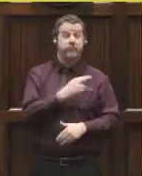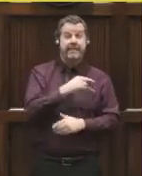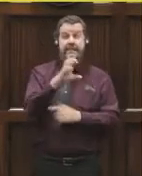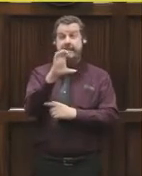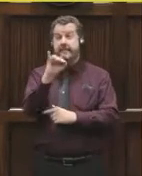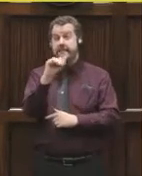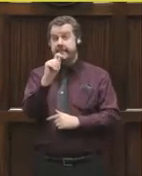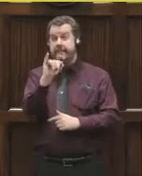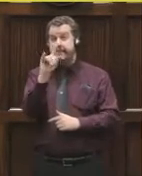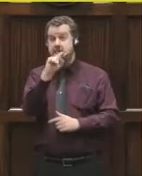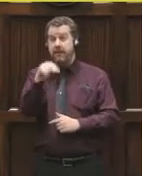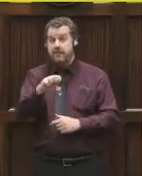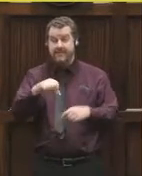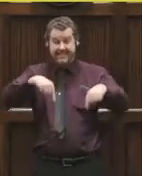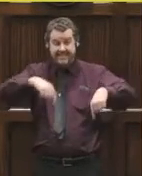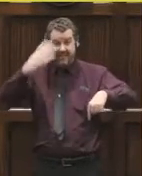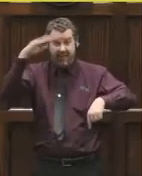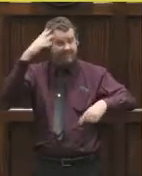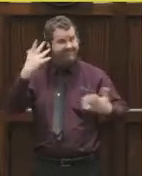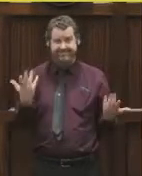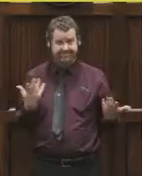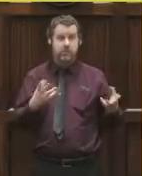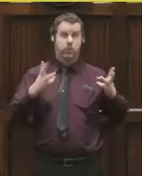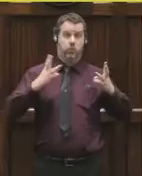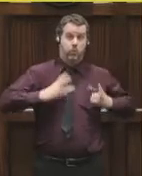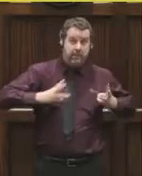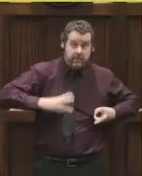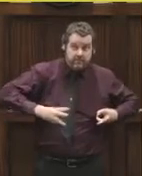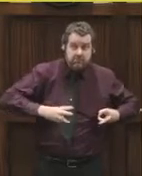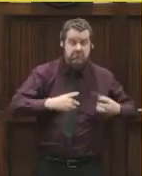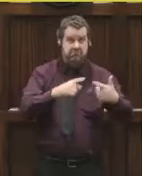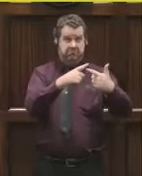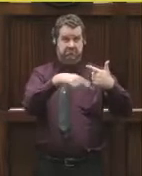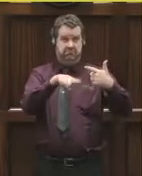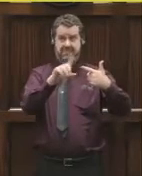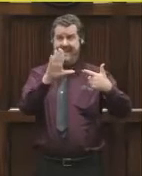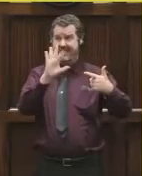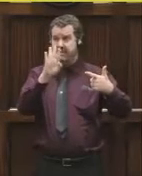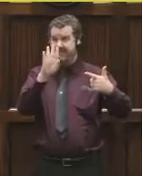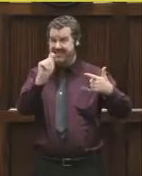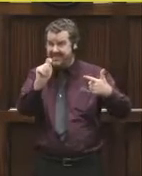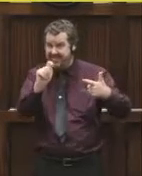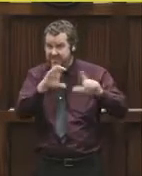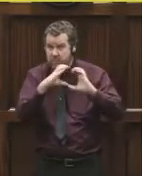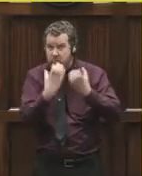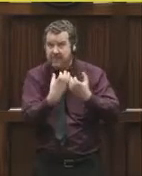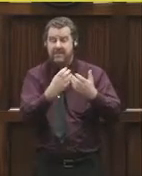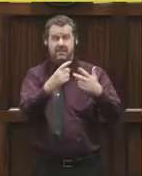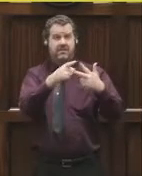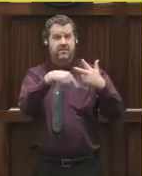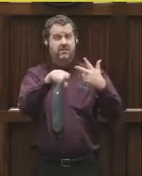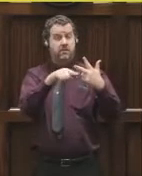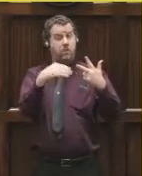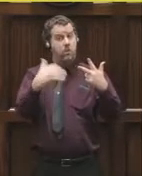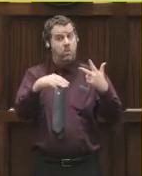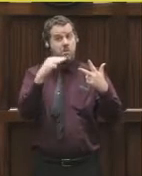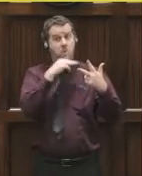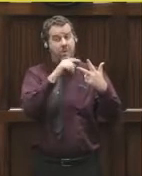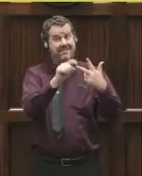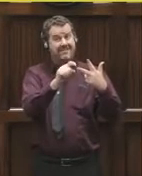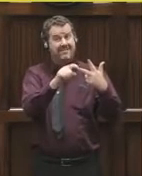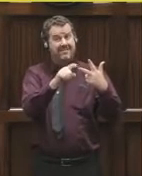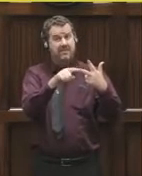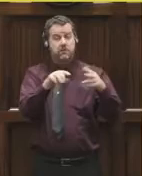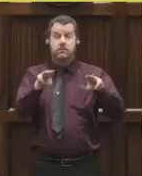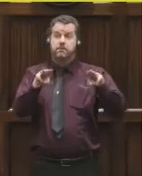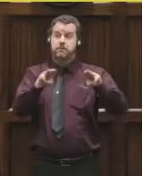Republic. That has been true for women, for the LGBT community, and critically for